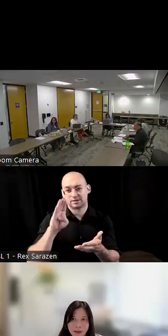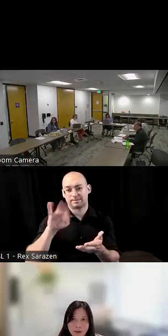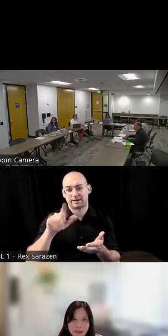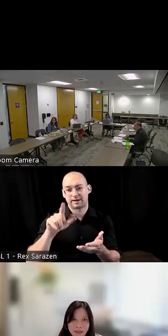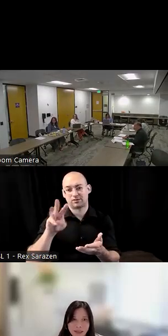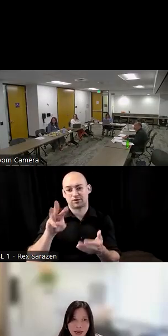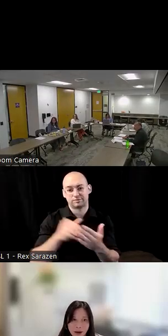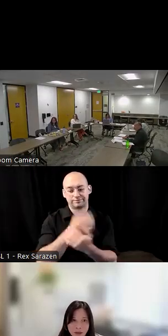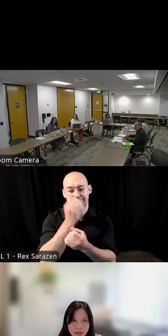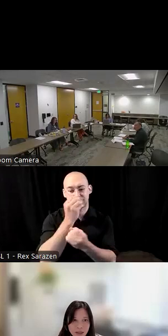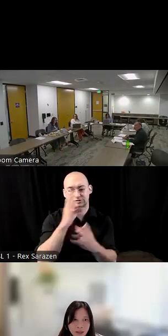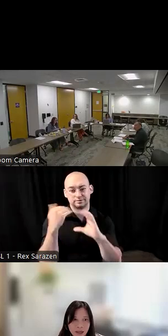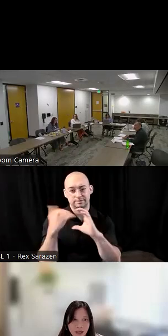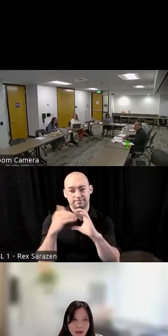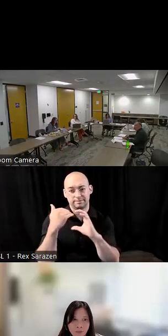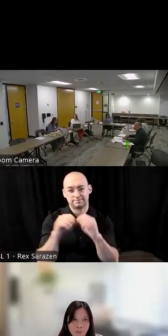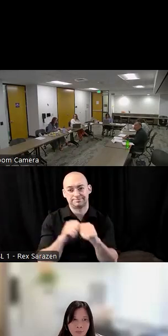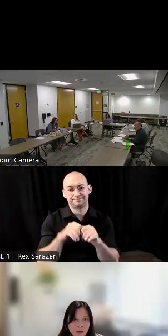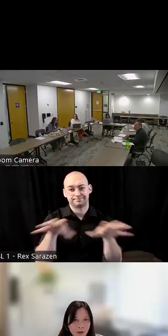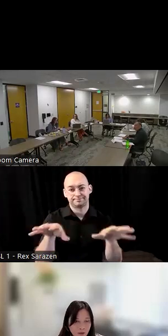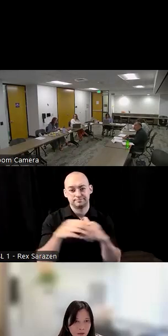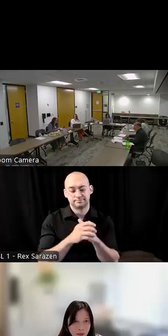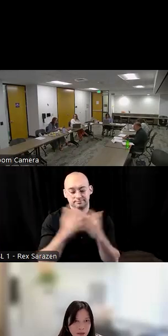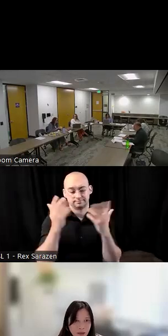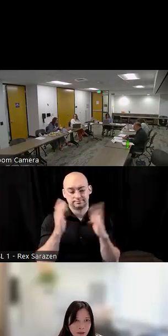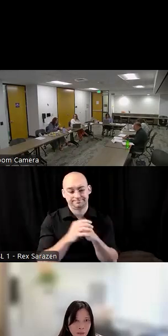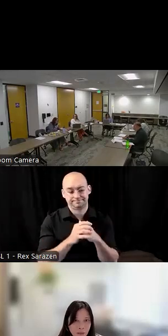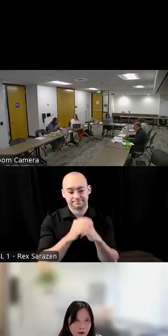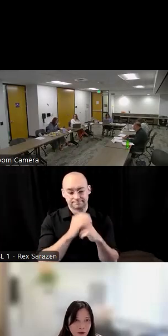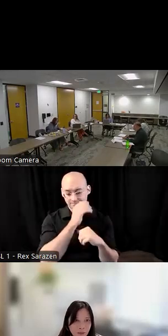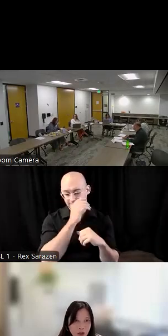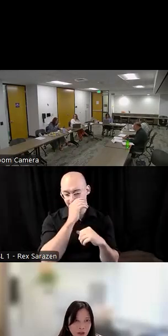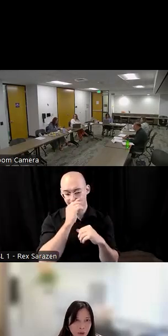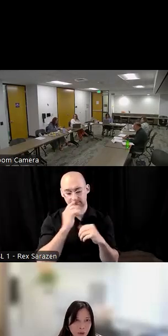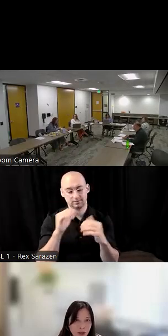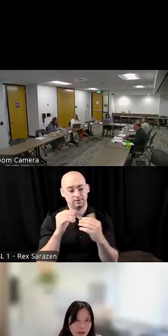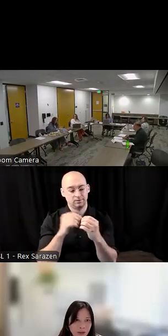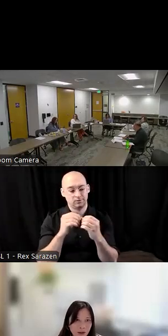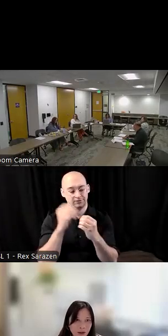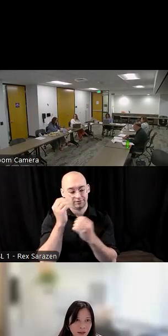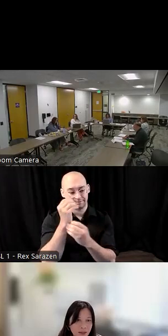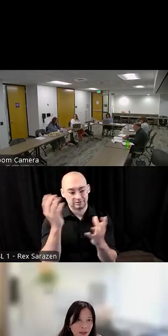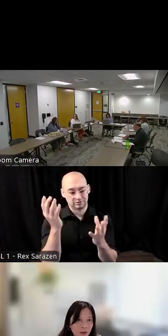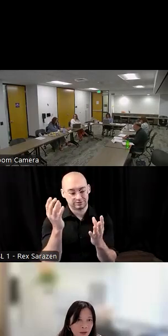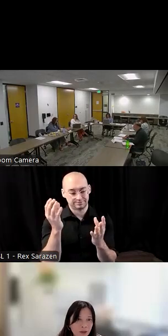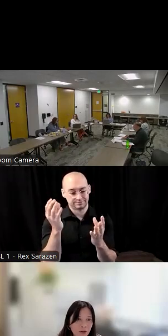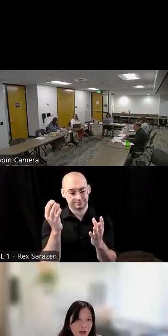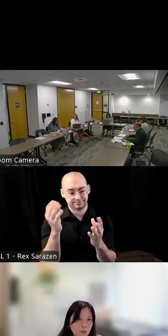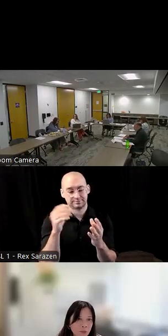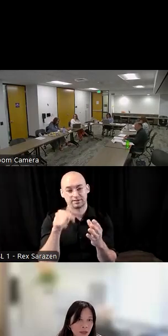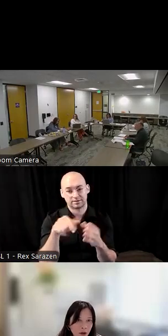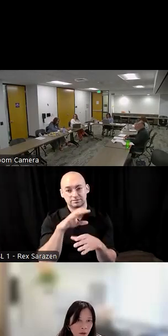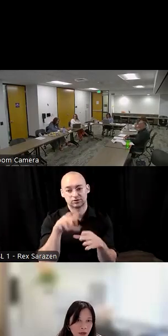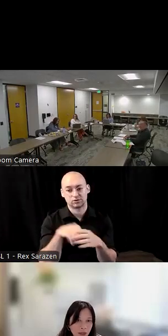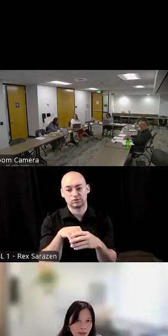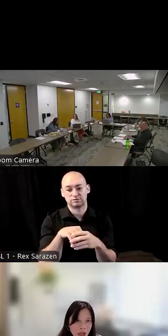the email that was sent out. So just more information on what this requires